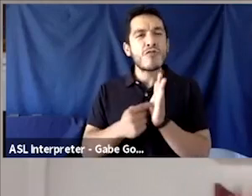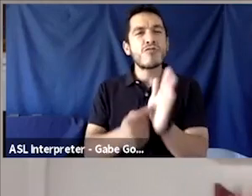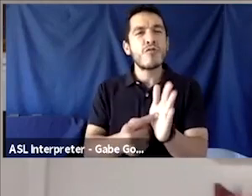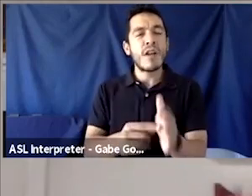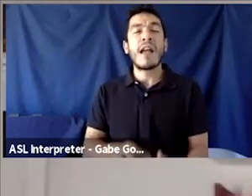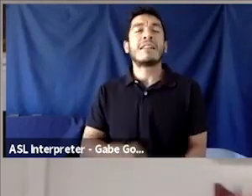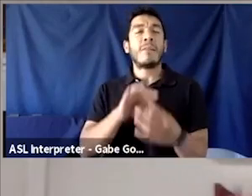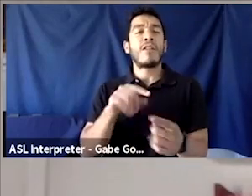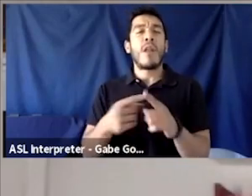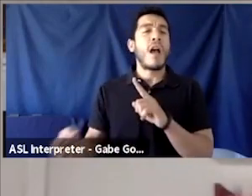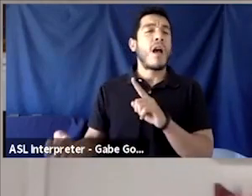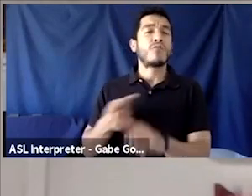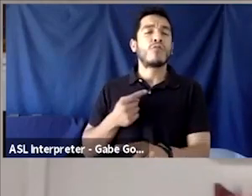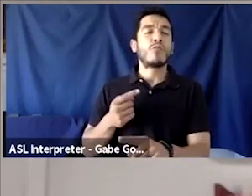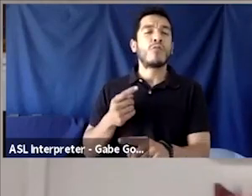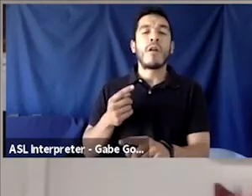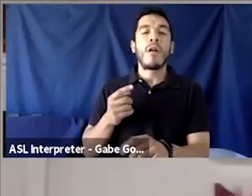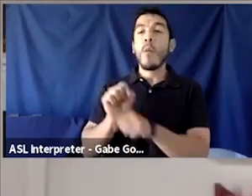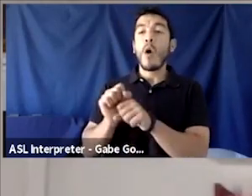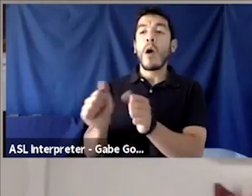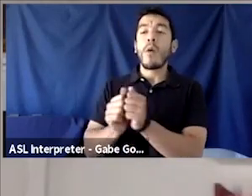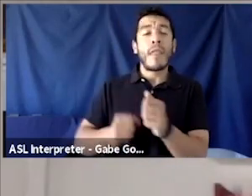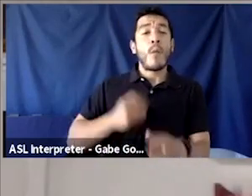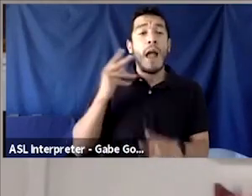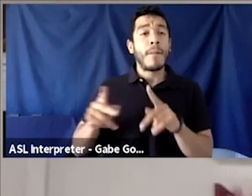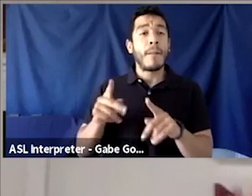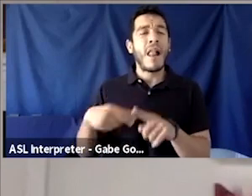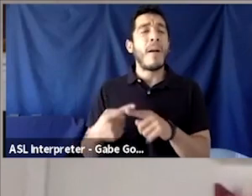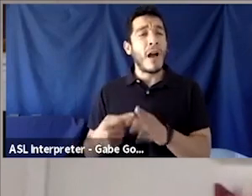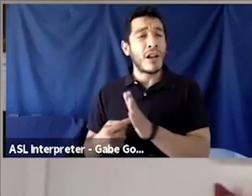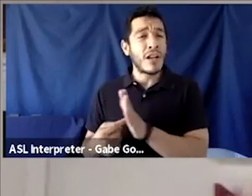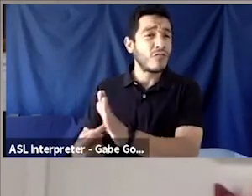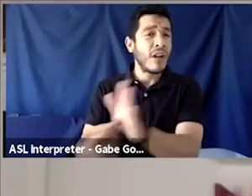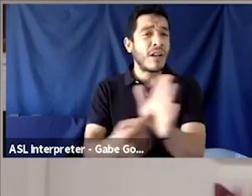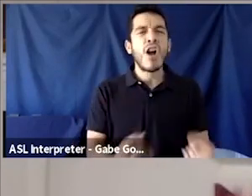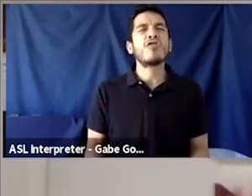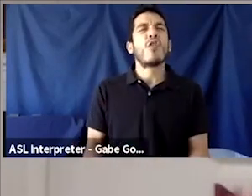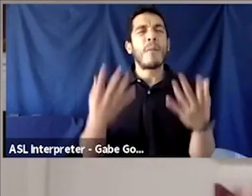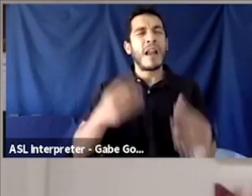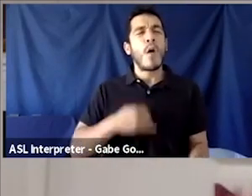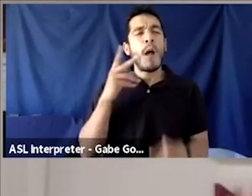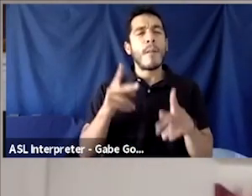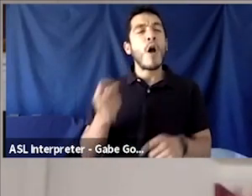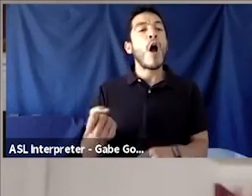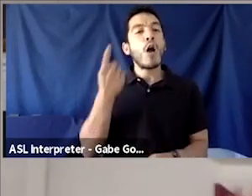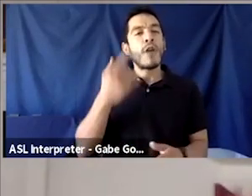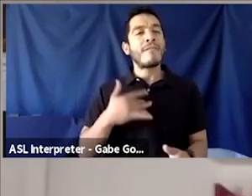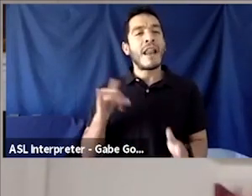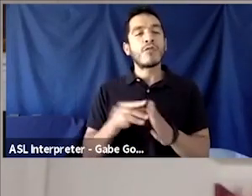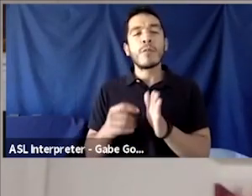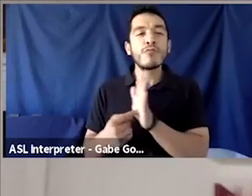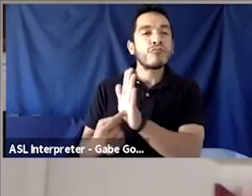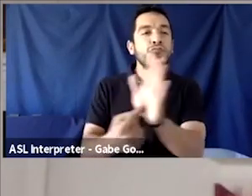comes to interactions with white people about representation, is that so many white people understand what it feels like to be represented and they don't have to think